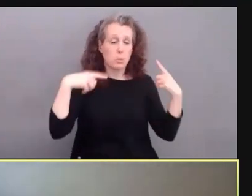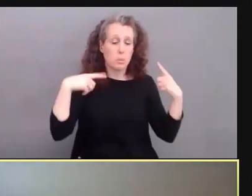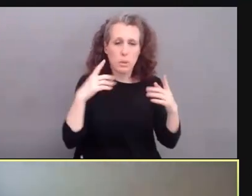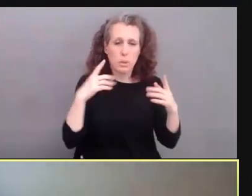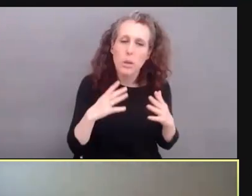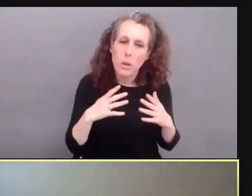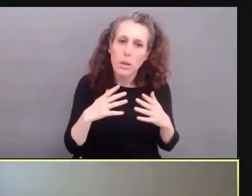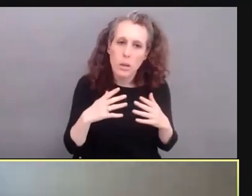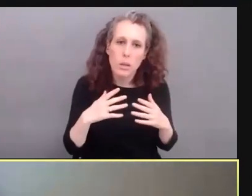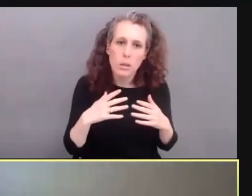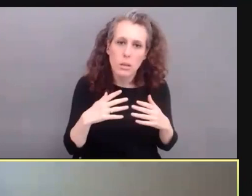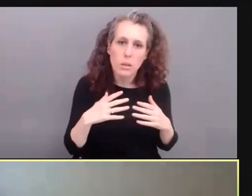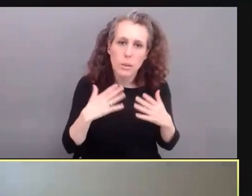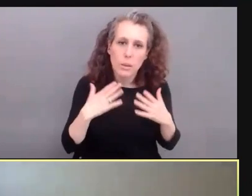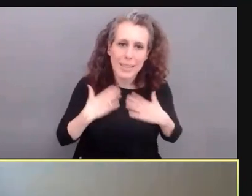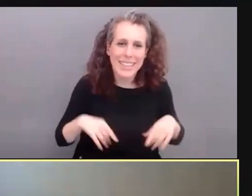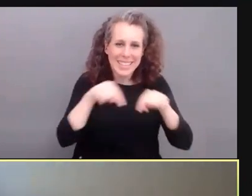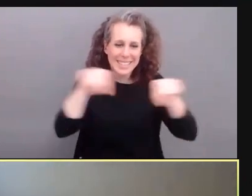not too much that absorbs